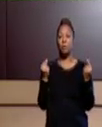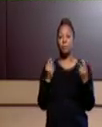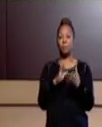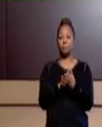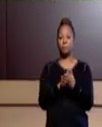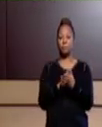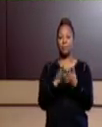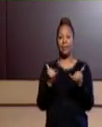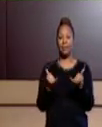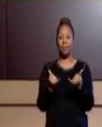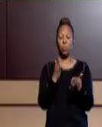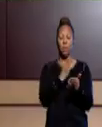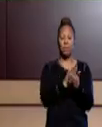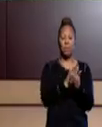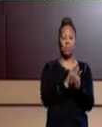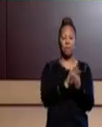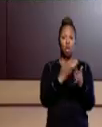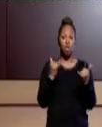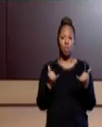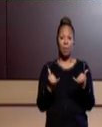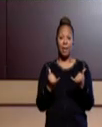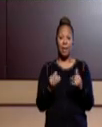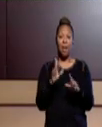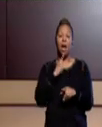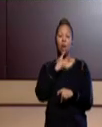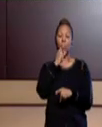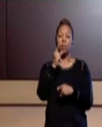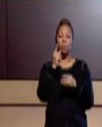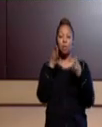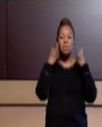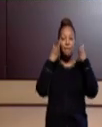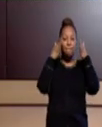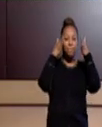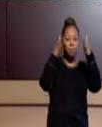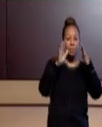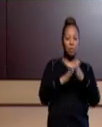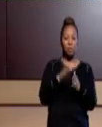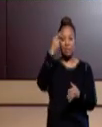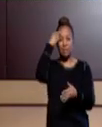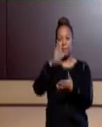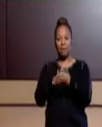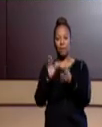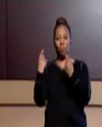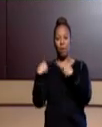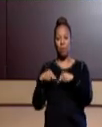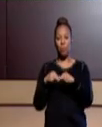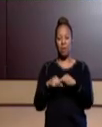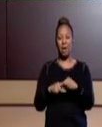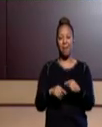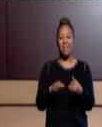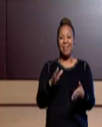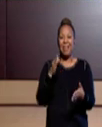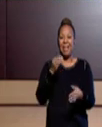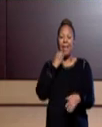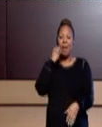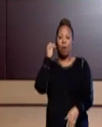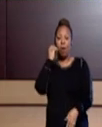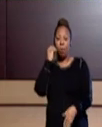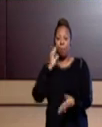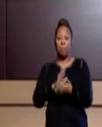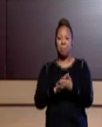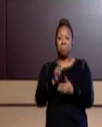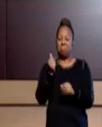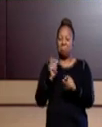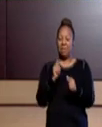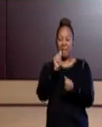now I want to stop right there. Because right now I want everyone to really pay attention, because I believe that while we're quote unquote on lockdown, if there are any